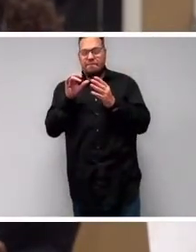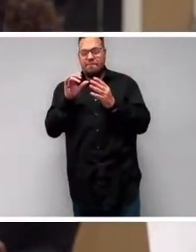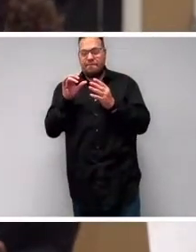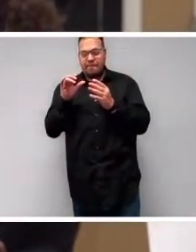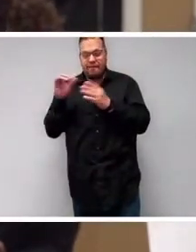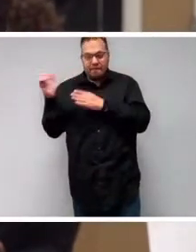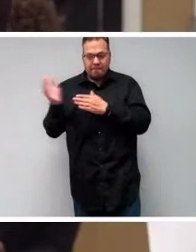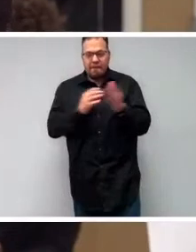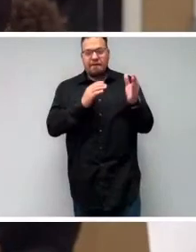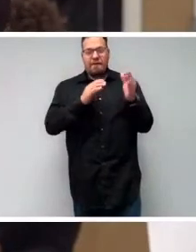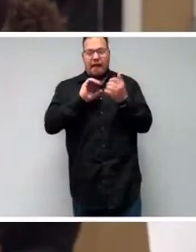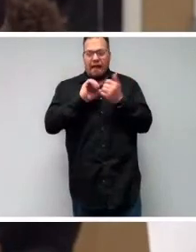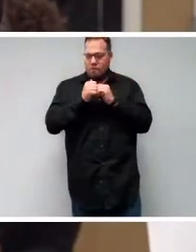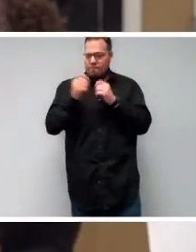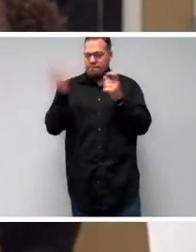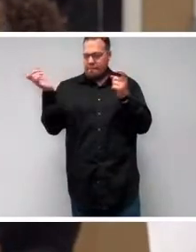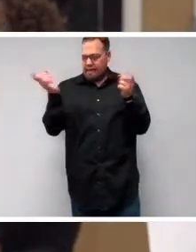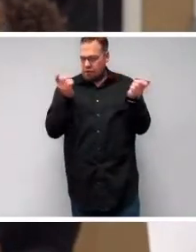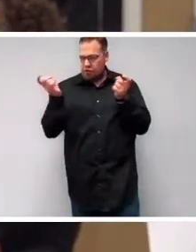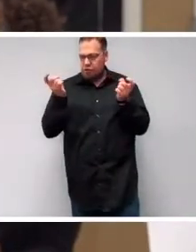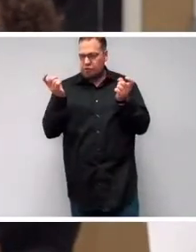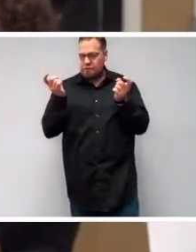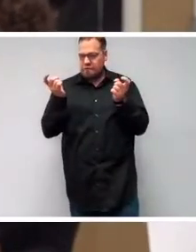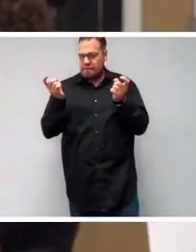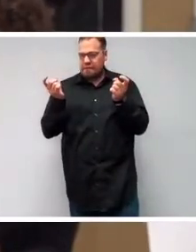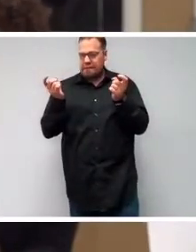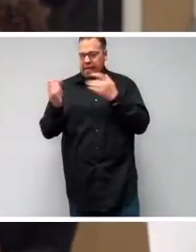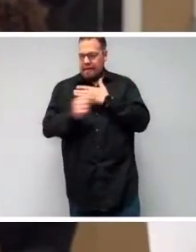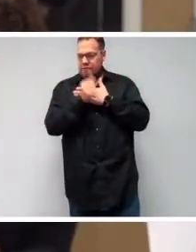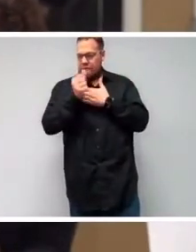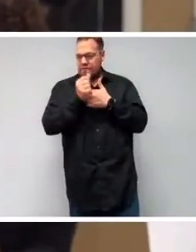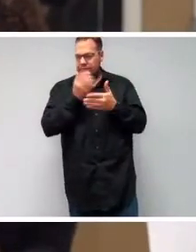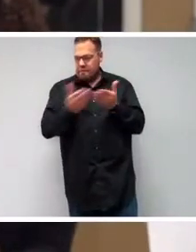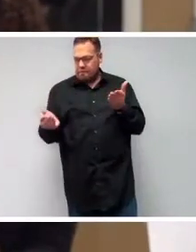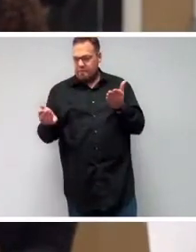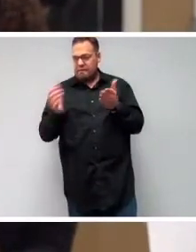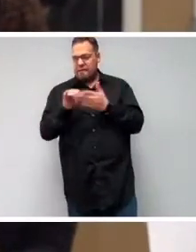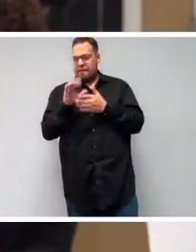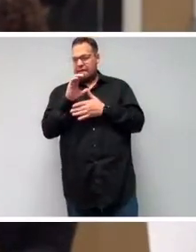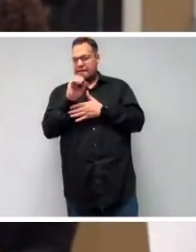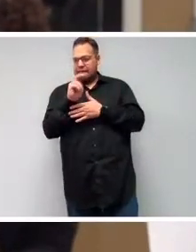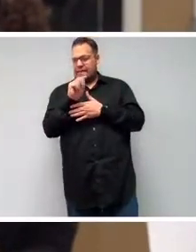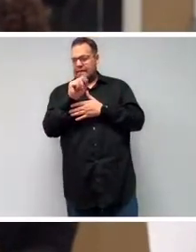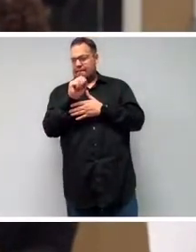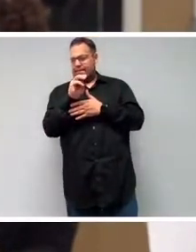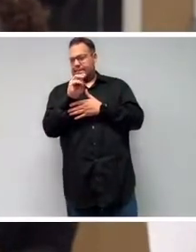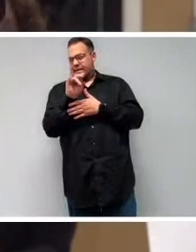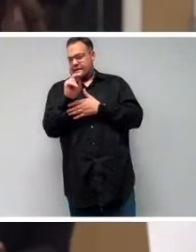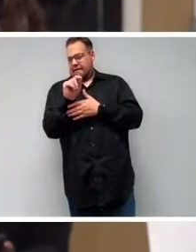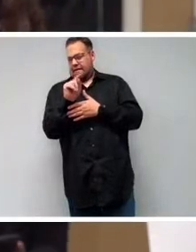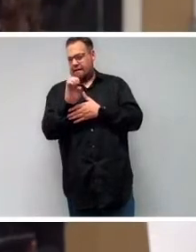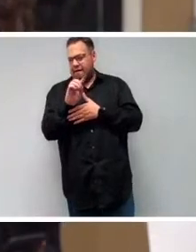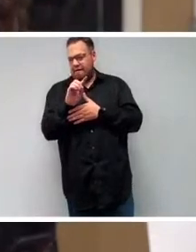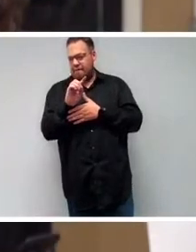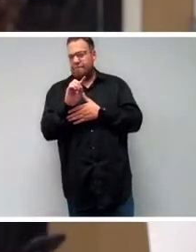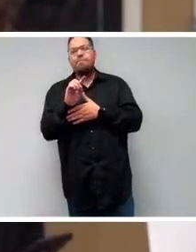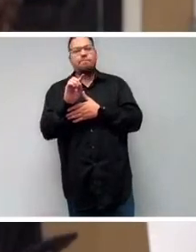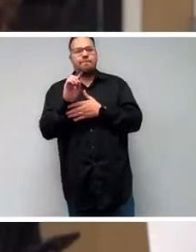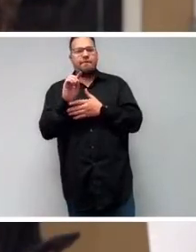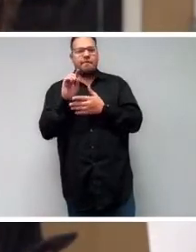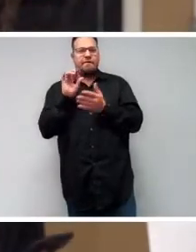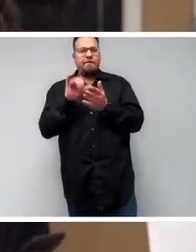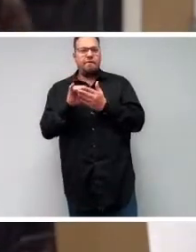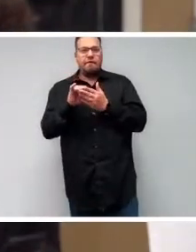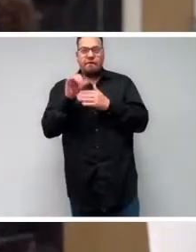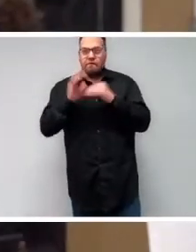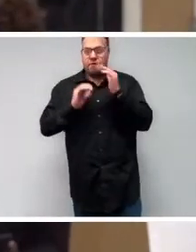how do you manage the hazardous material, the contaminated media, through the life of the structure or